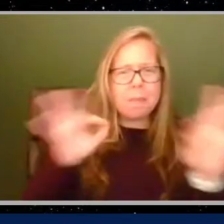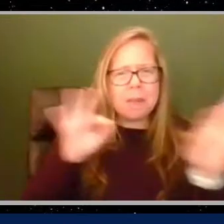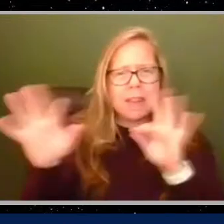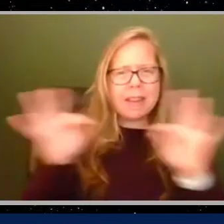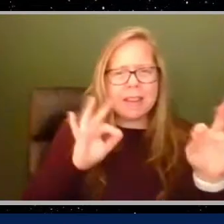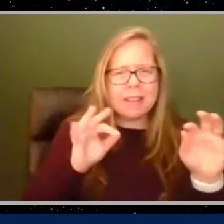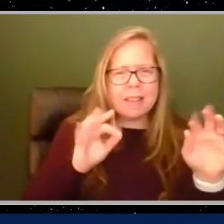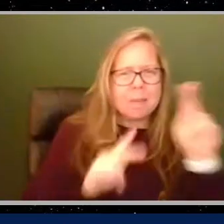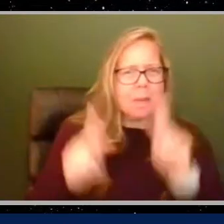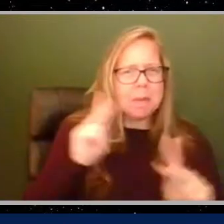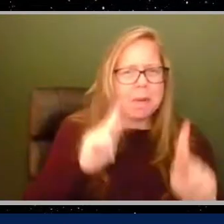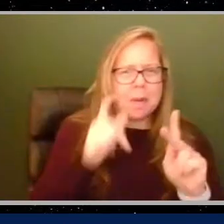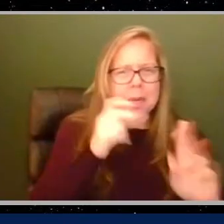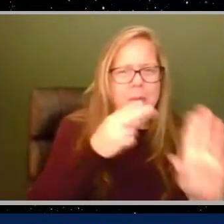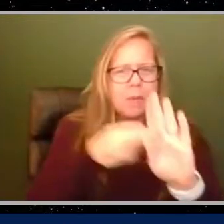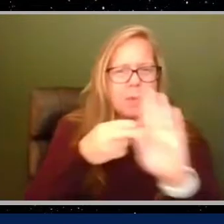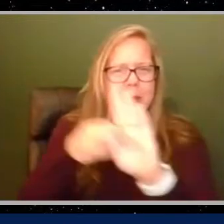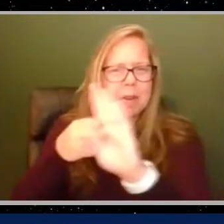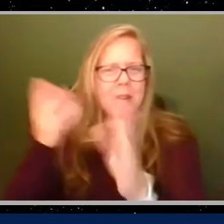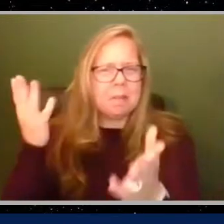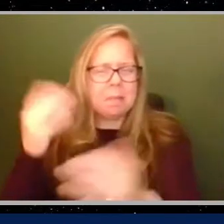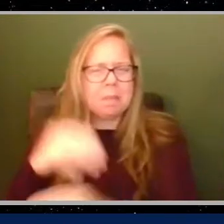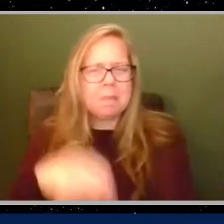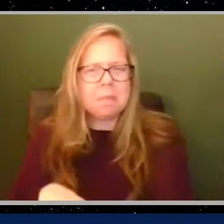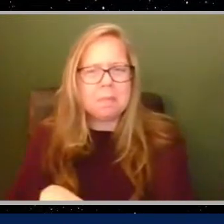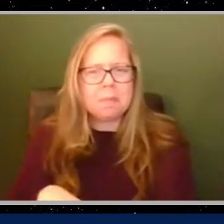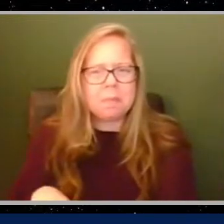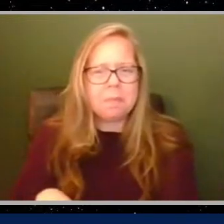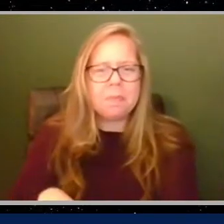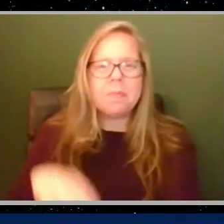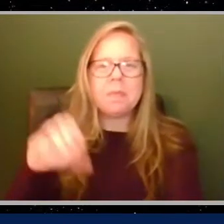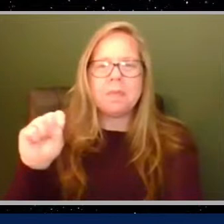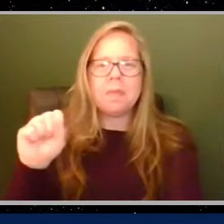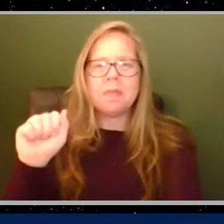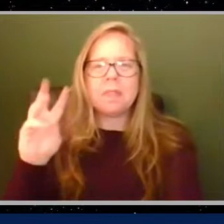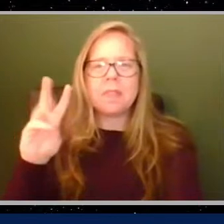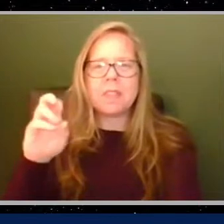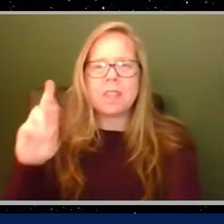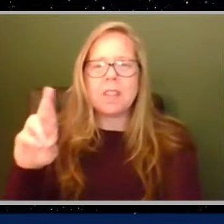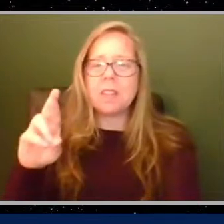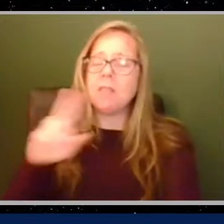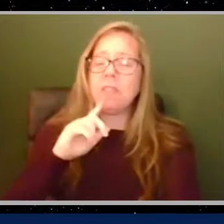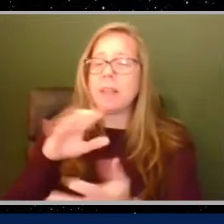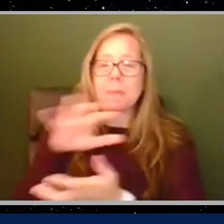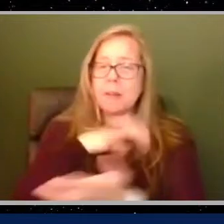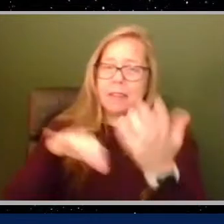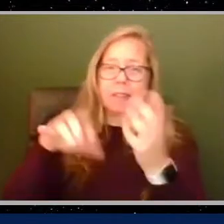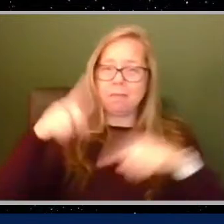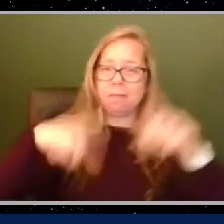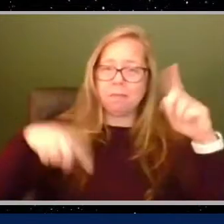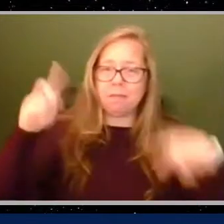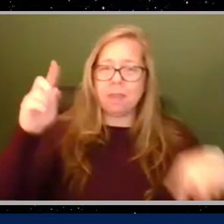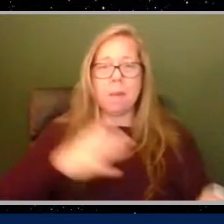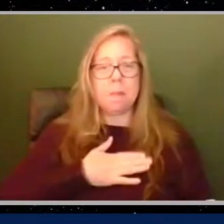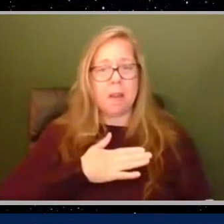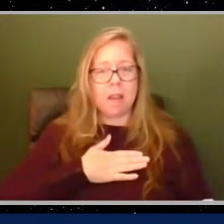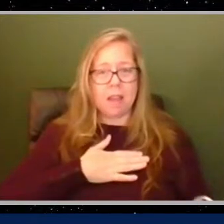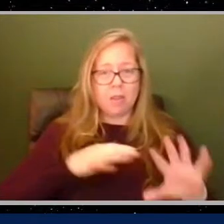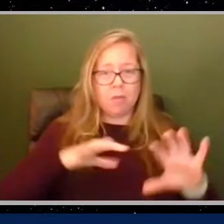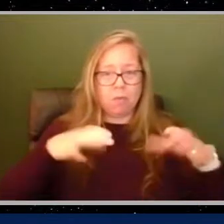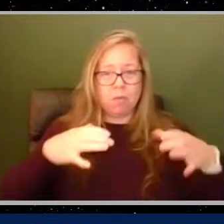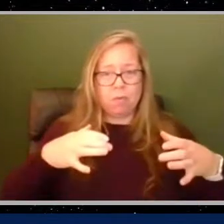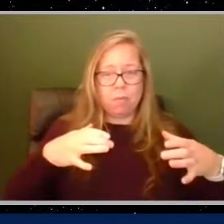the crews? It is very much a mixed flight. On my flight, I mean,